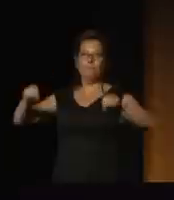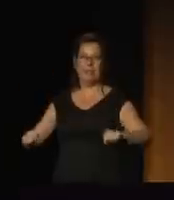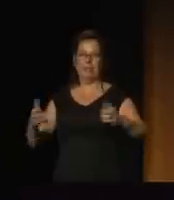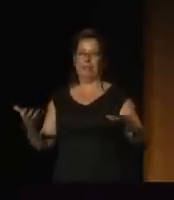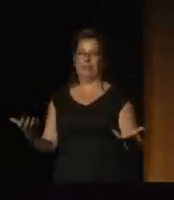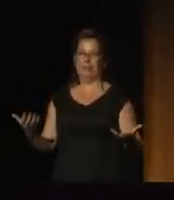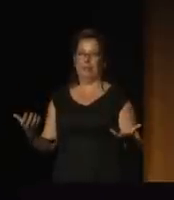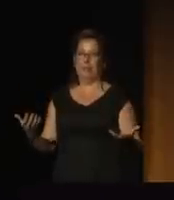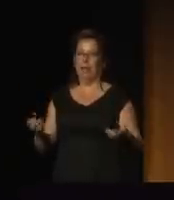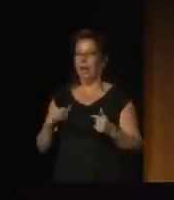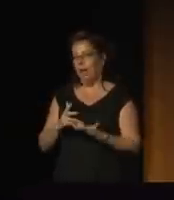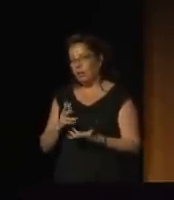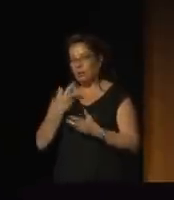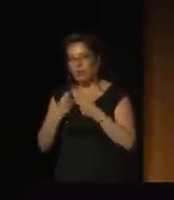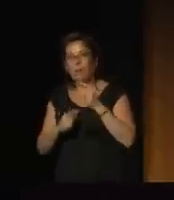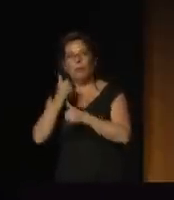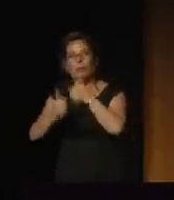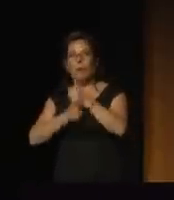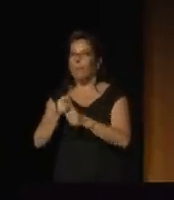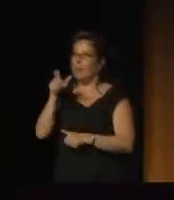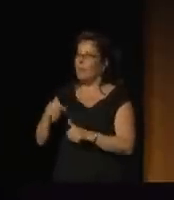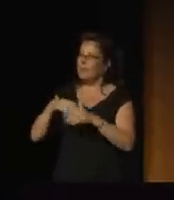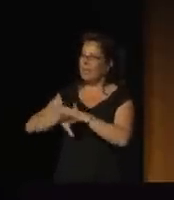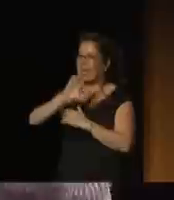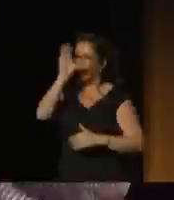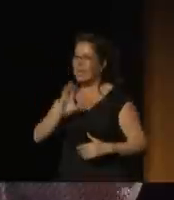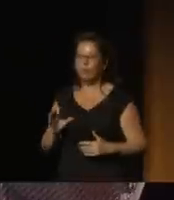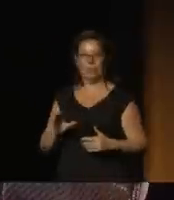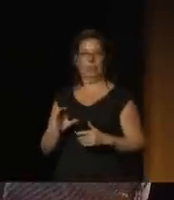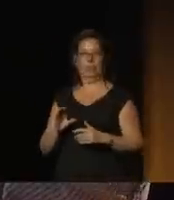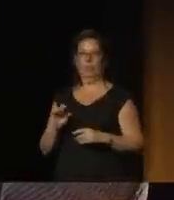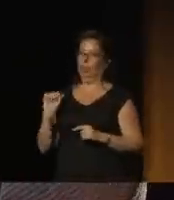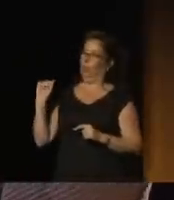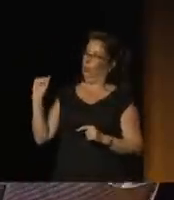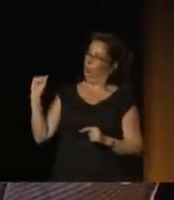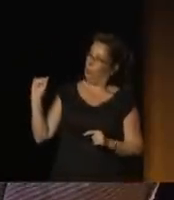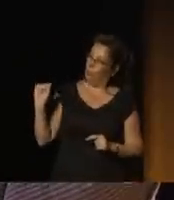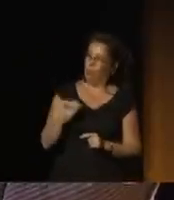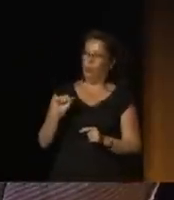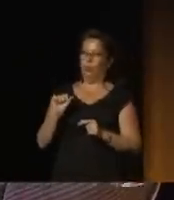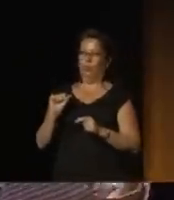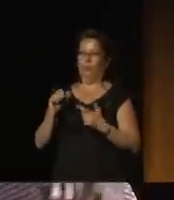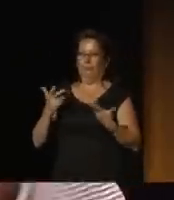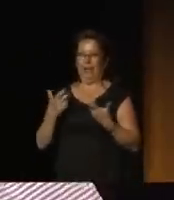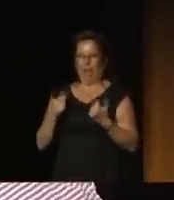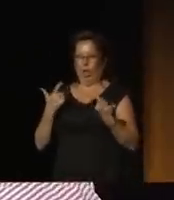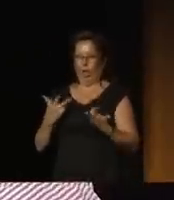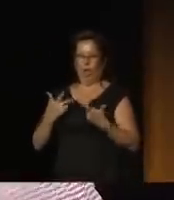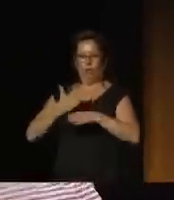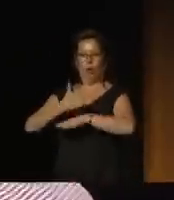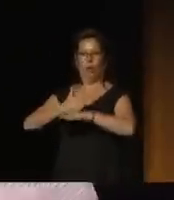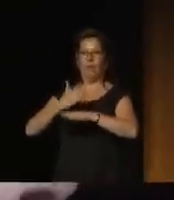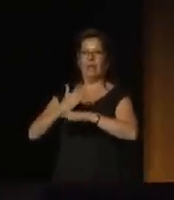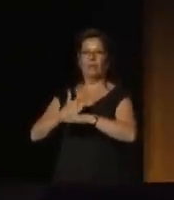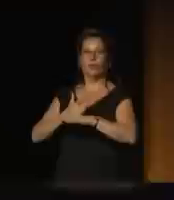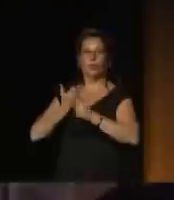be the president, because she's the most popular person in the country. Right. The truth is, the most popular person in the country is always an entertainer. You know, the most popular person in the country